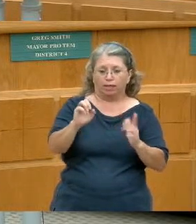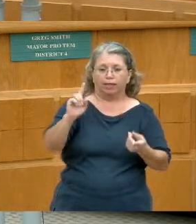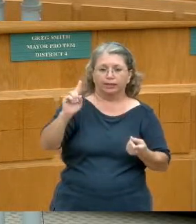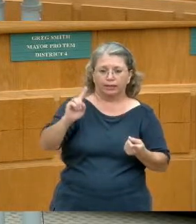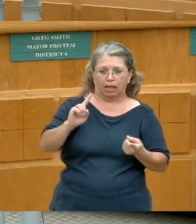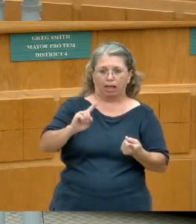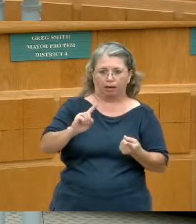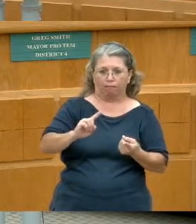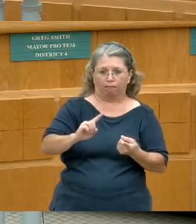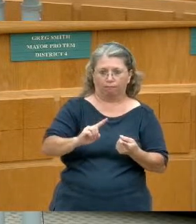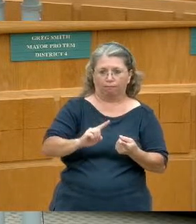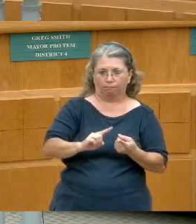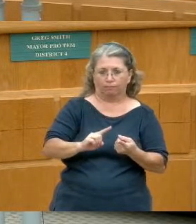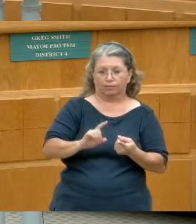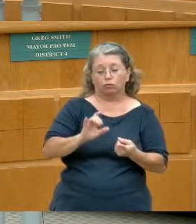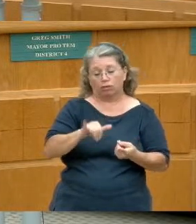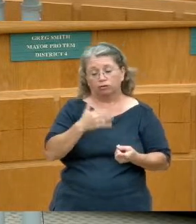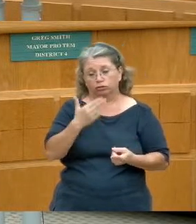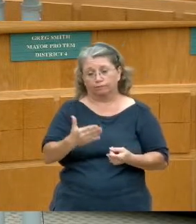declining.